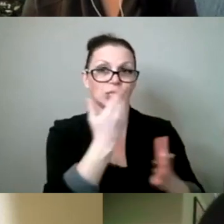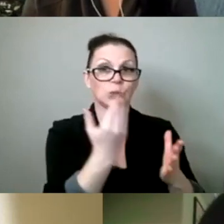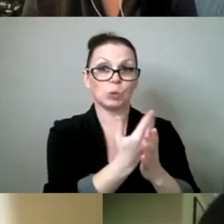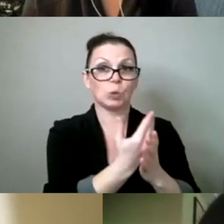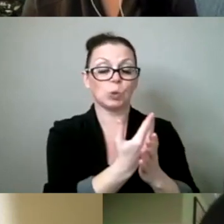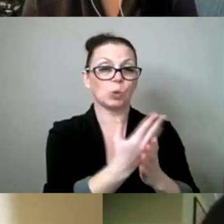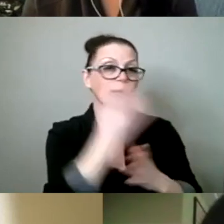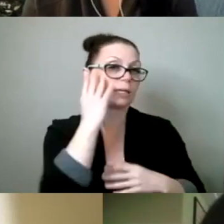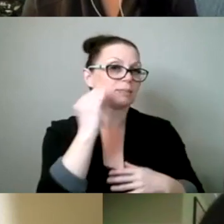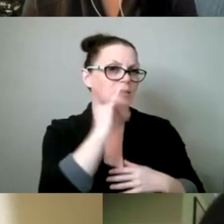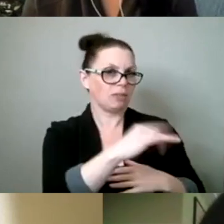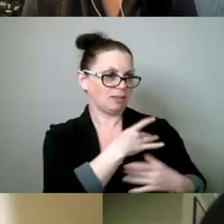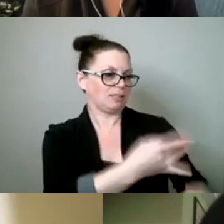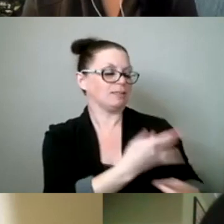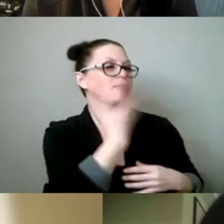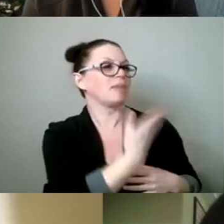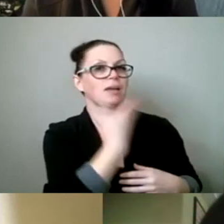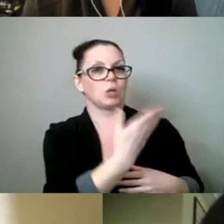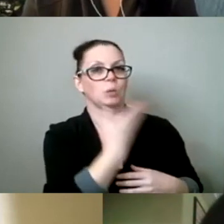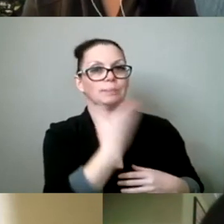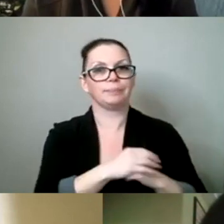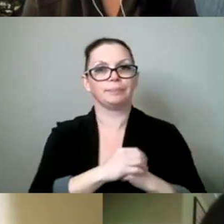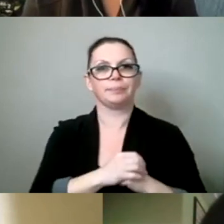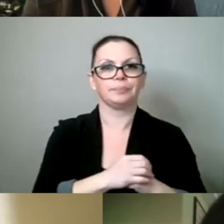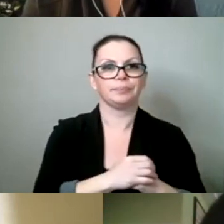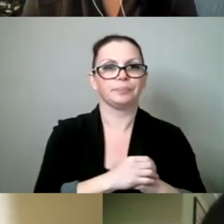interesting. That's good. Thank you for that.